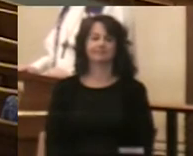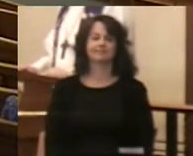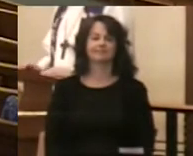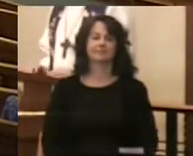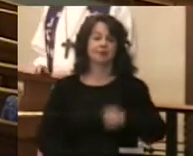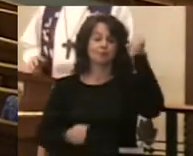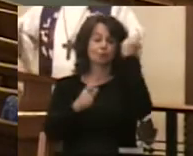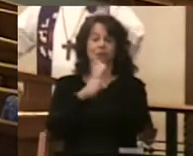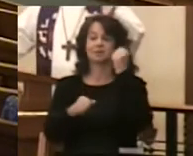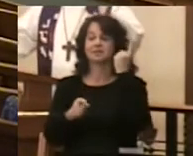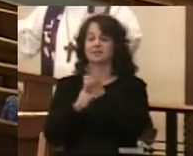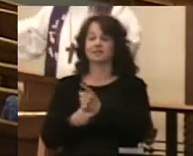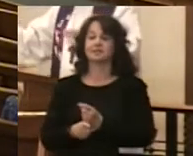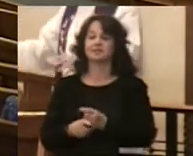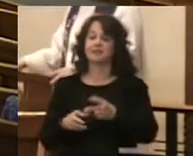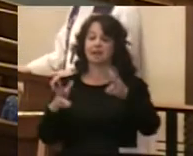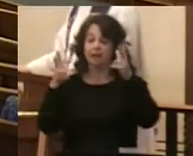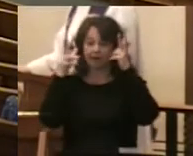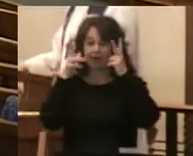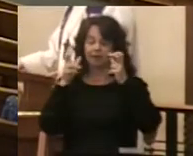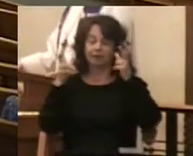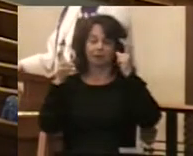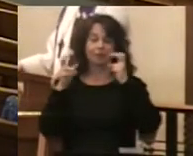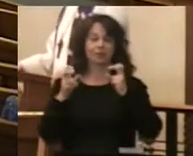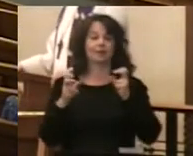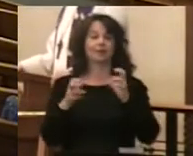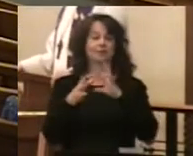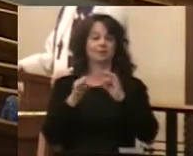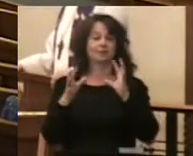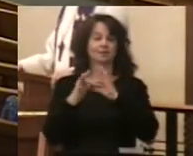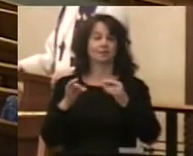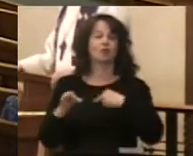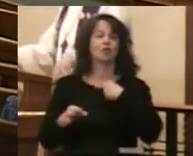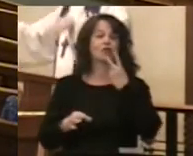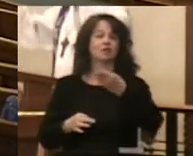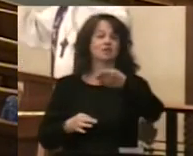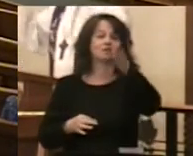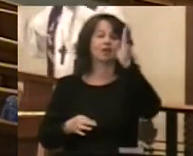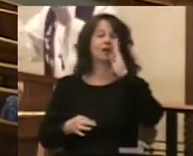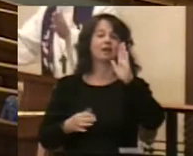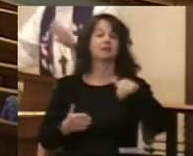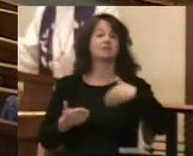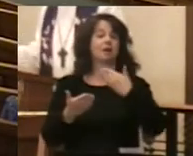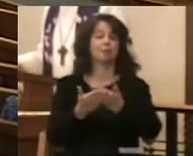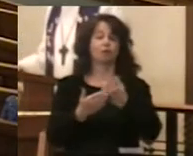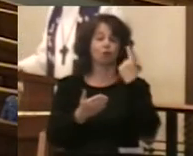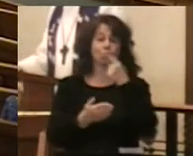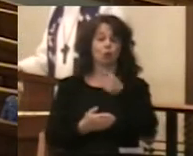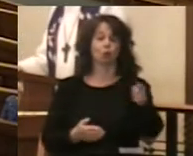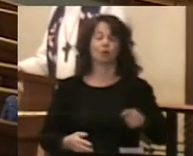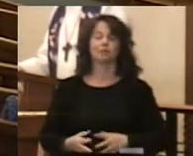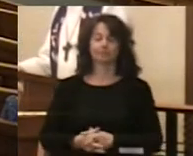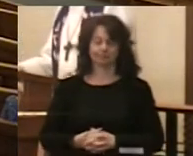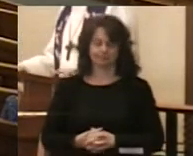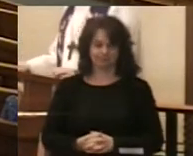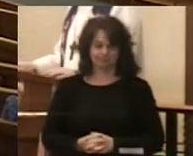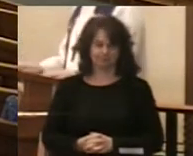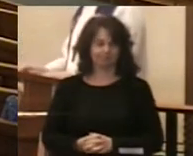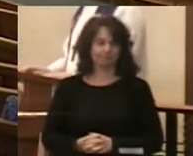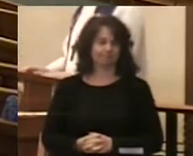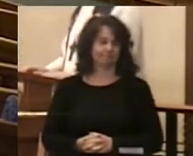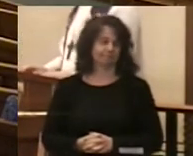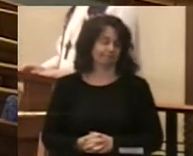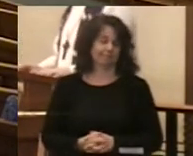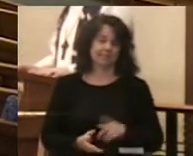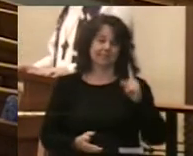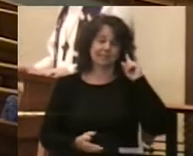Brothers and sisters who hear this word, the voice of God has come for your sake. And though it may